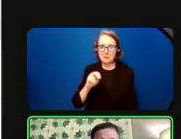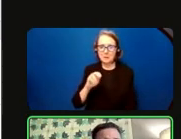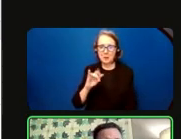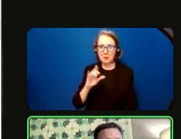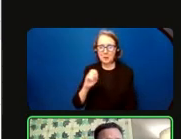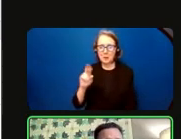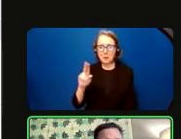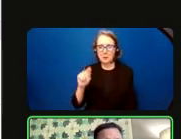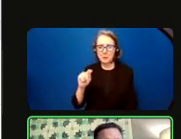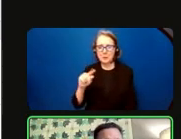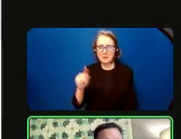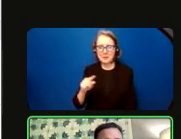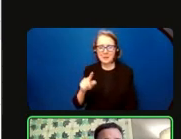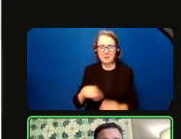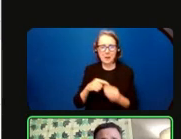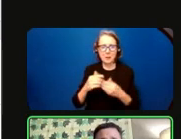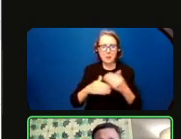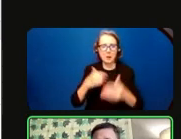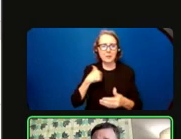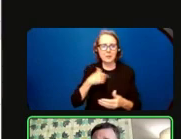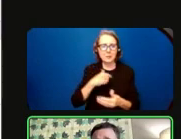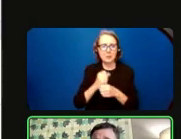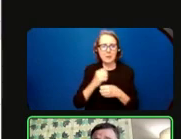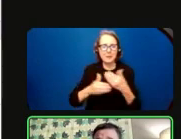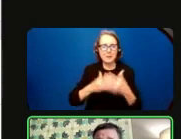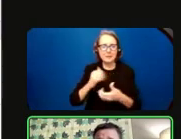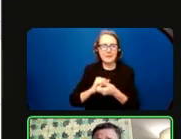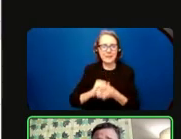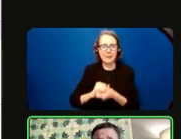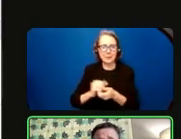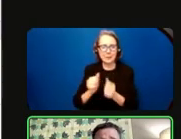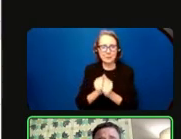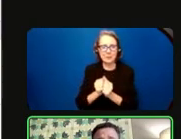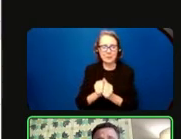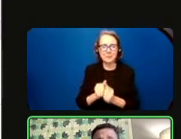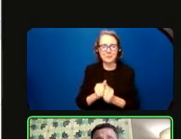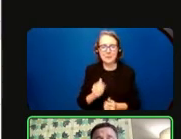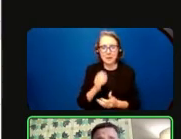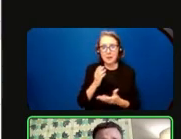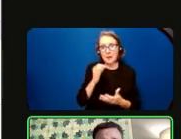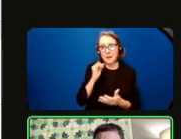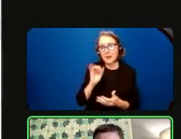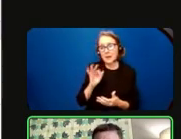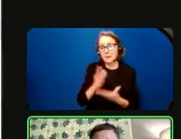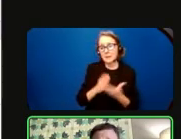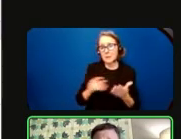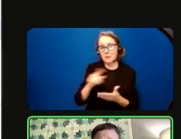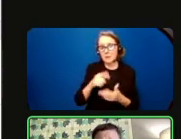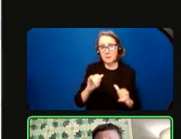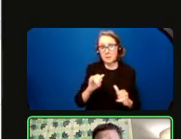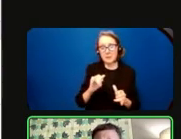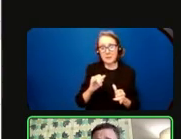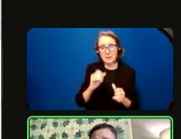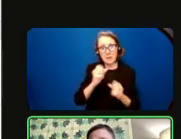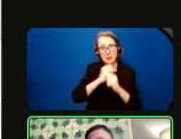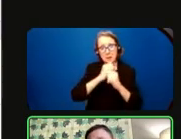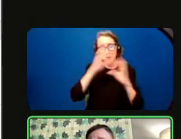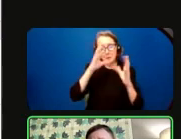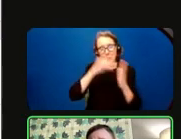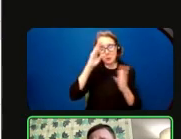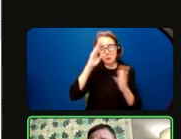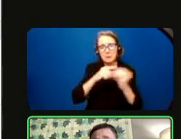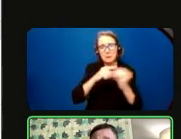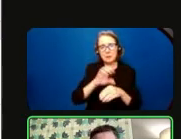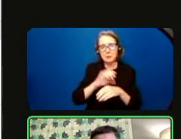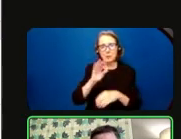on the progress we're making together. If some of you are still getting to know Church at the Park, we do exist